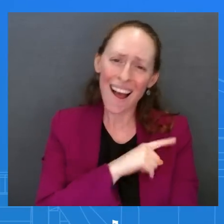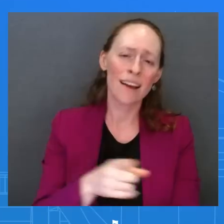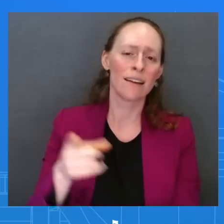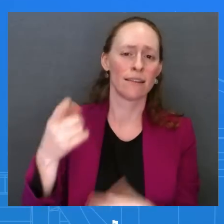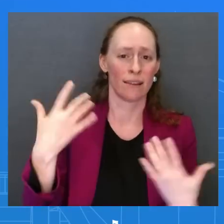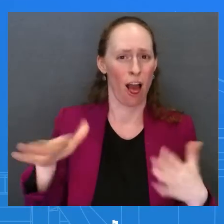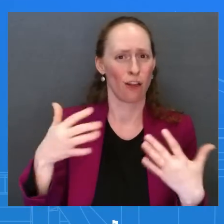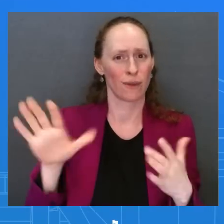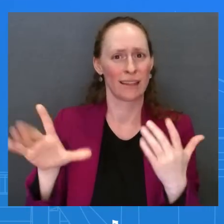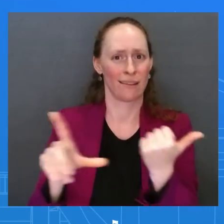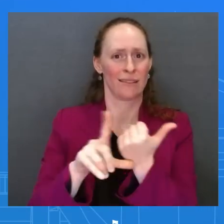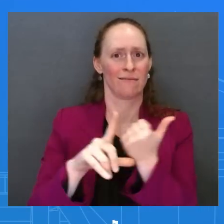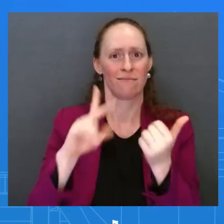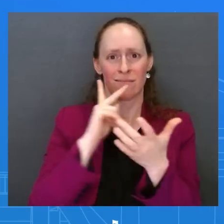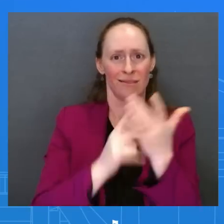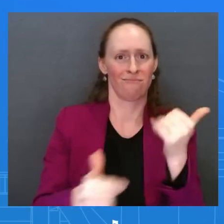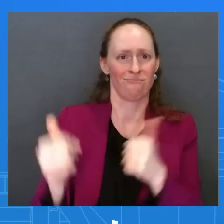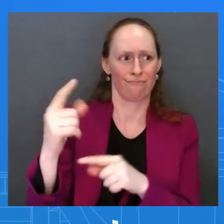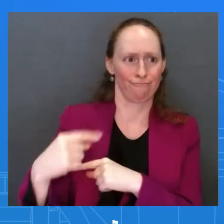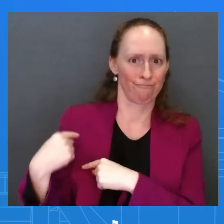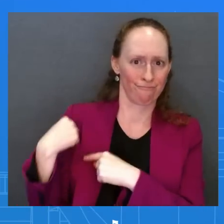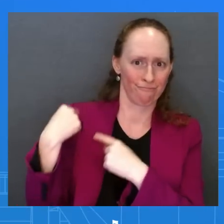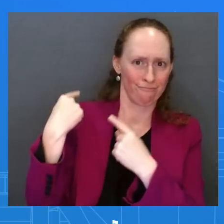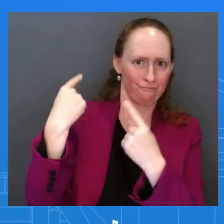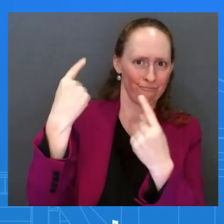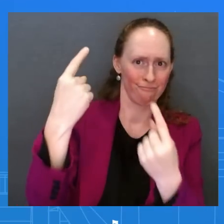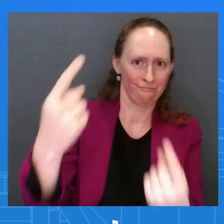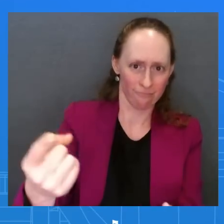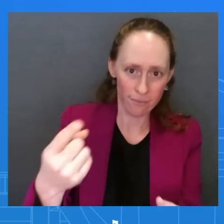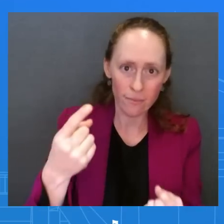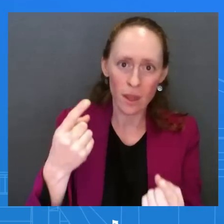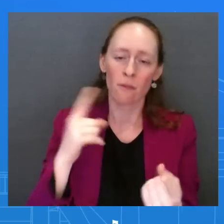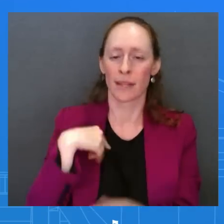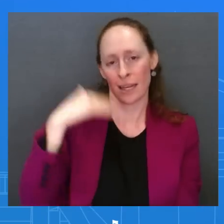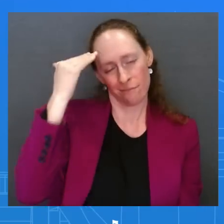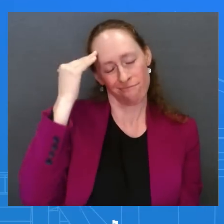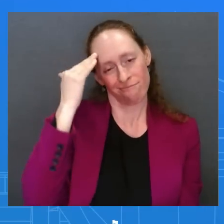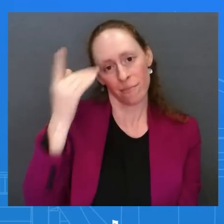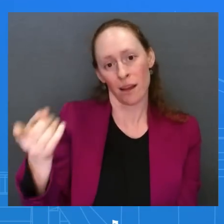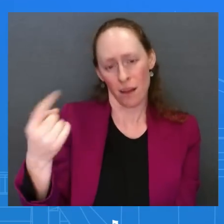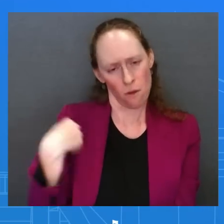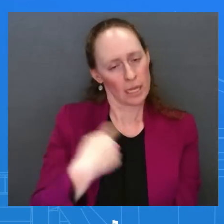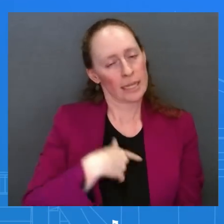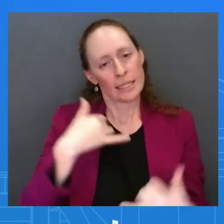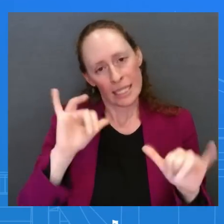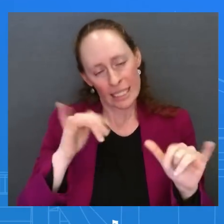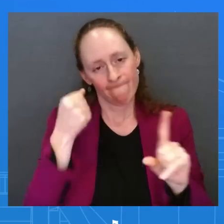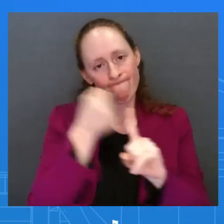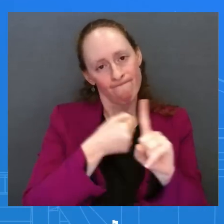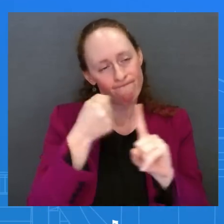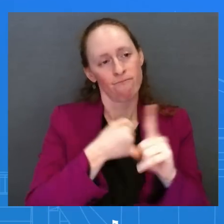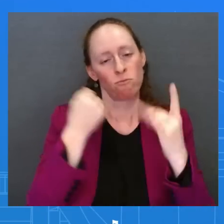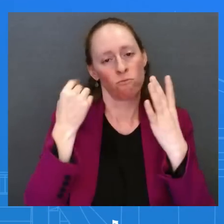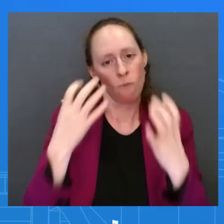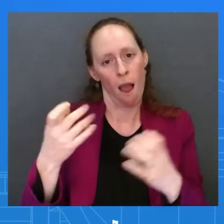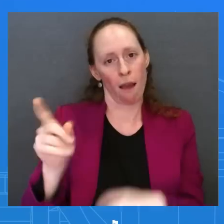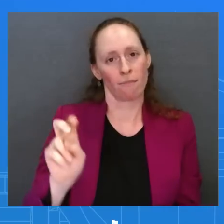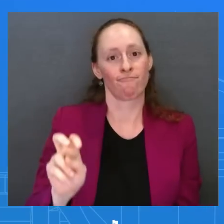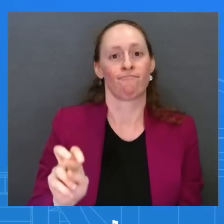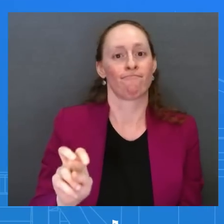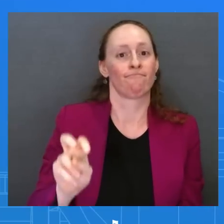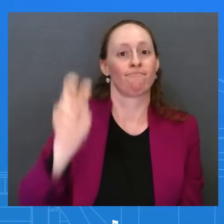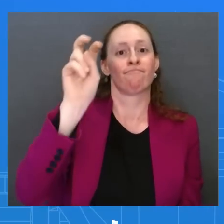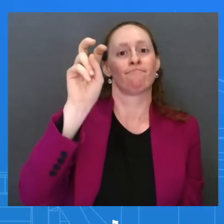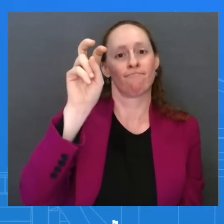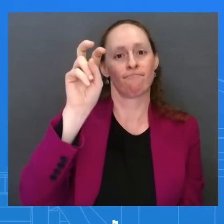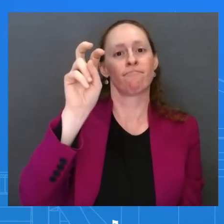everything that we can in our power to make sure that she is successful in becoming the next Labor Secretary. And I think I've laid